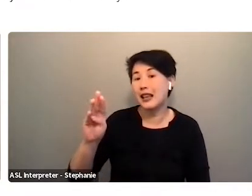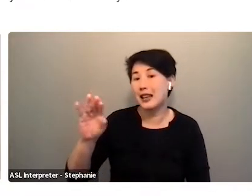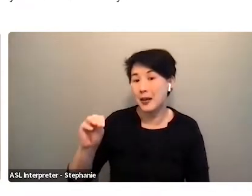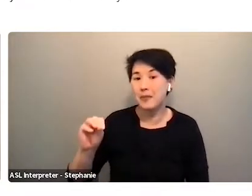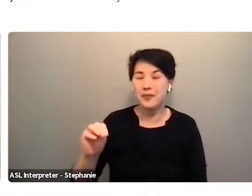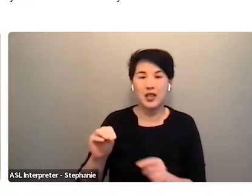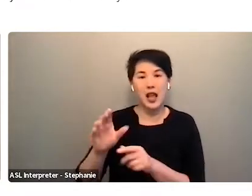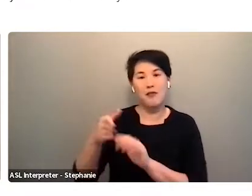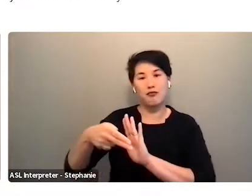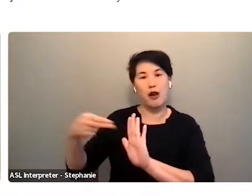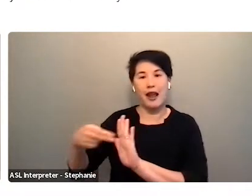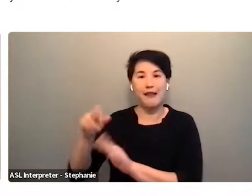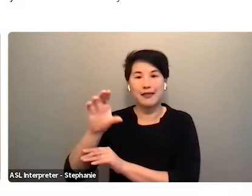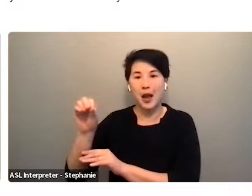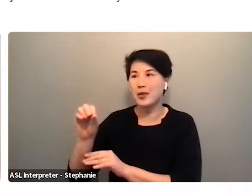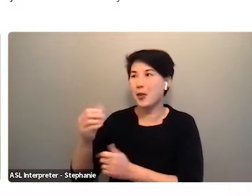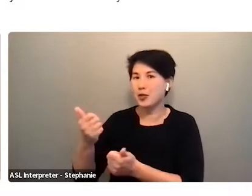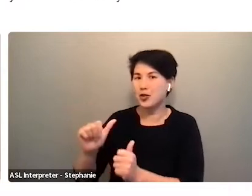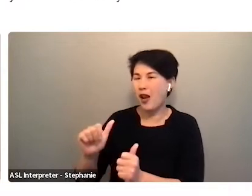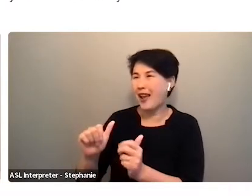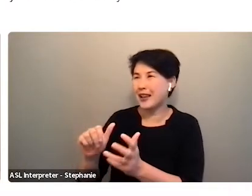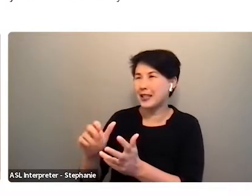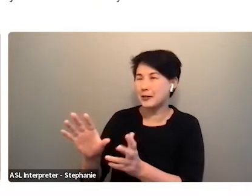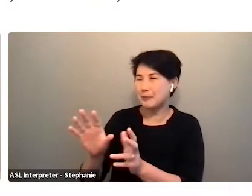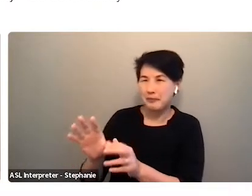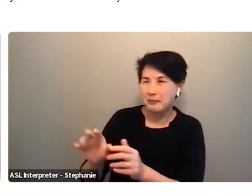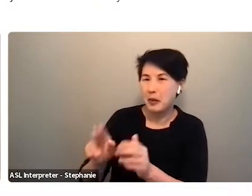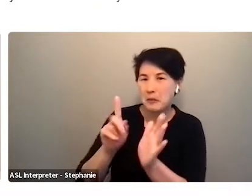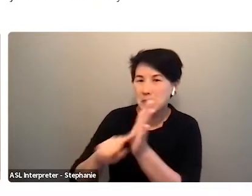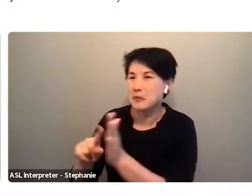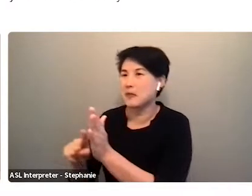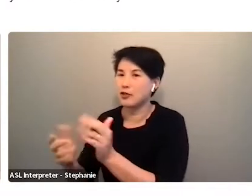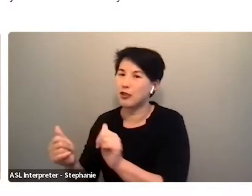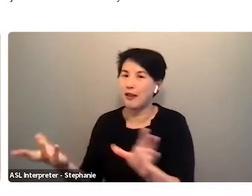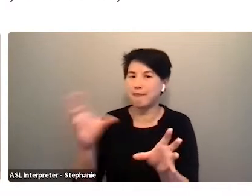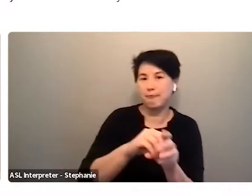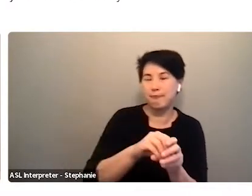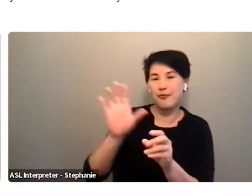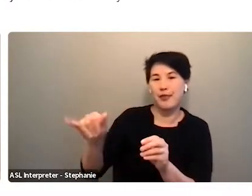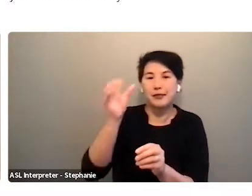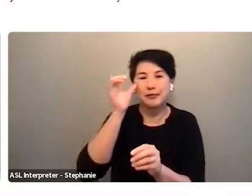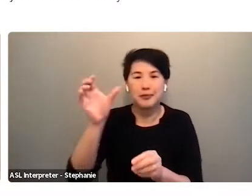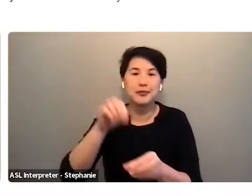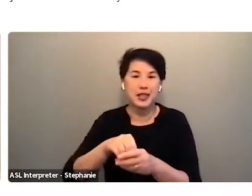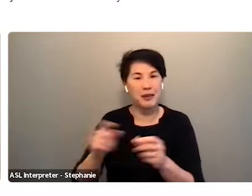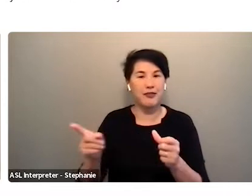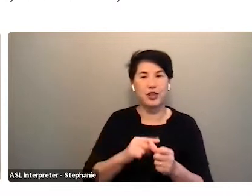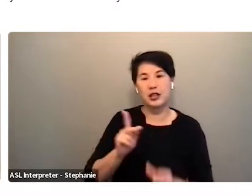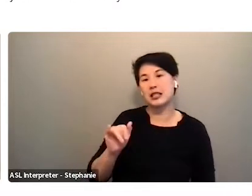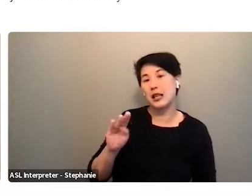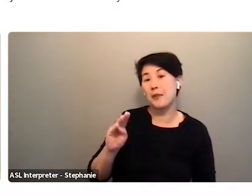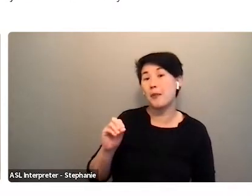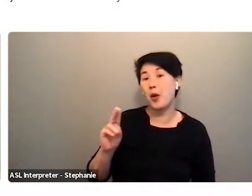to find a way to just really encapsulate that in this first kimono. So you'll see I broke it down, and